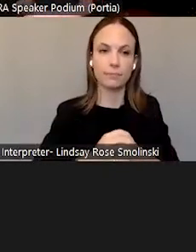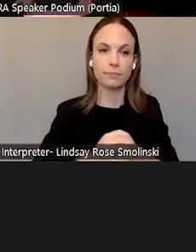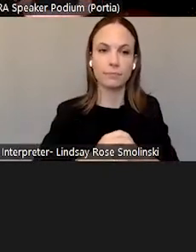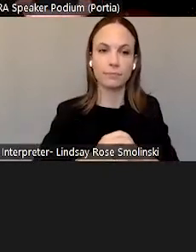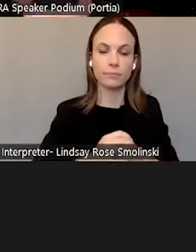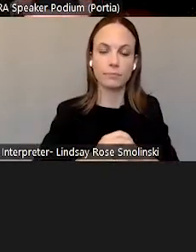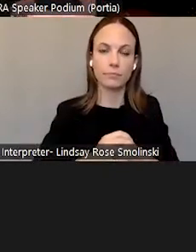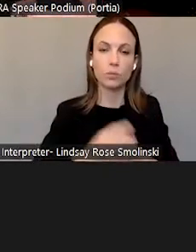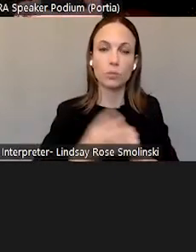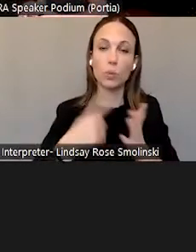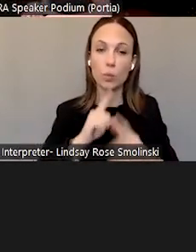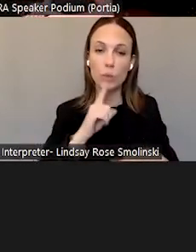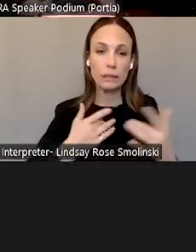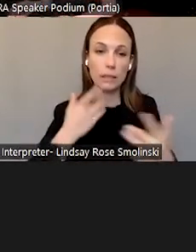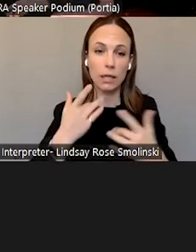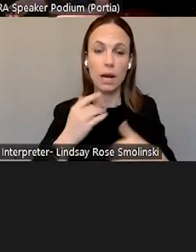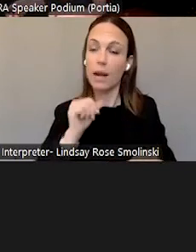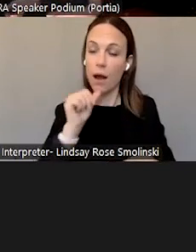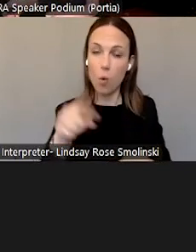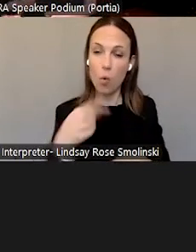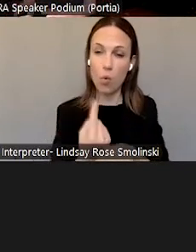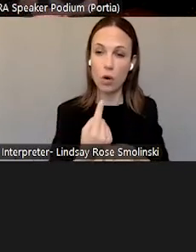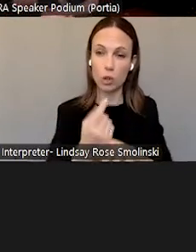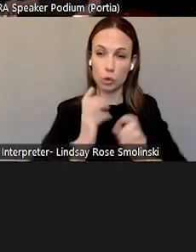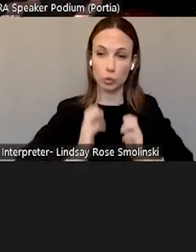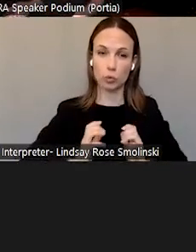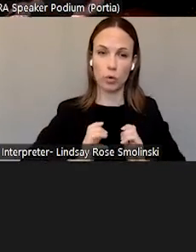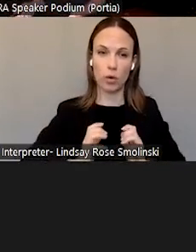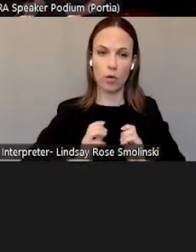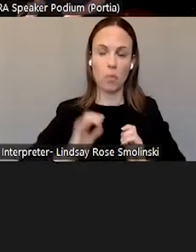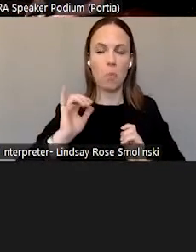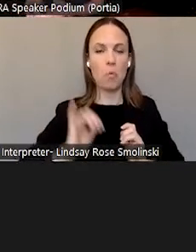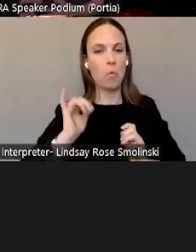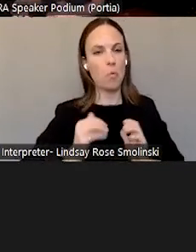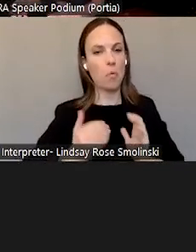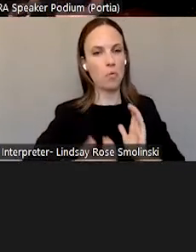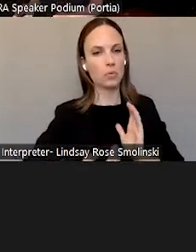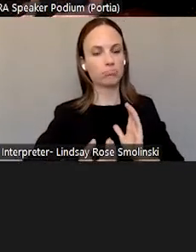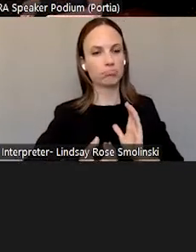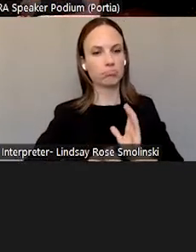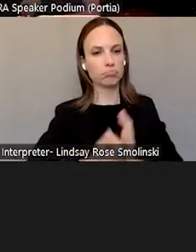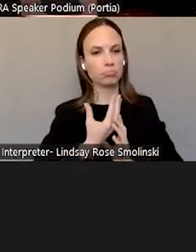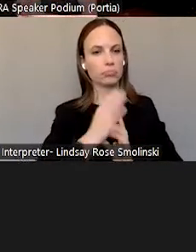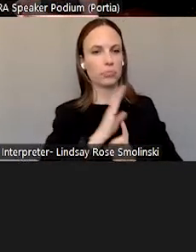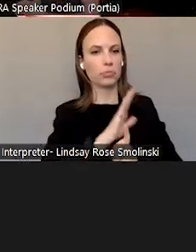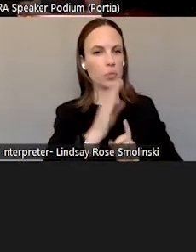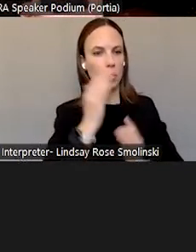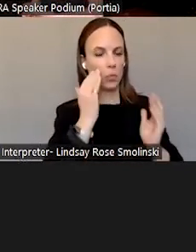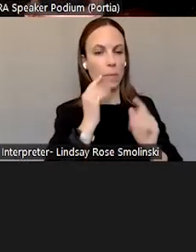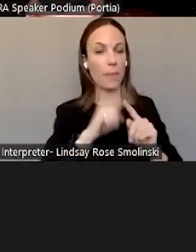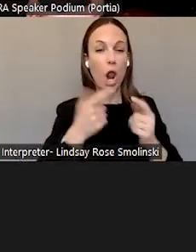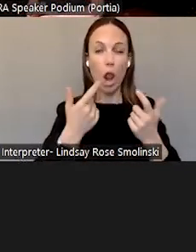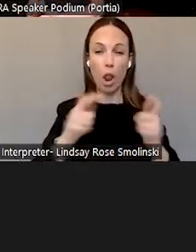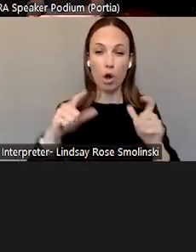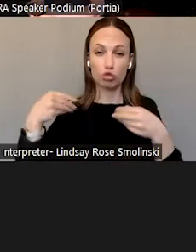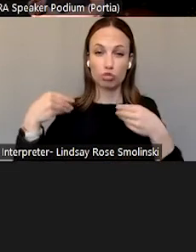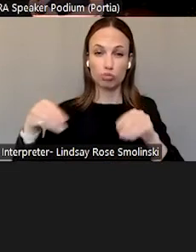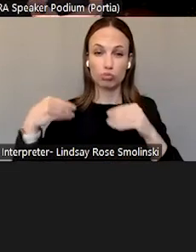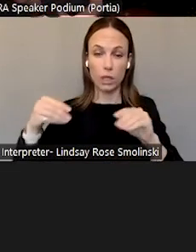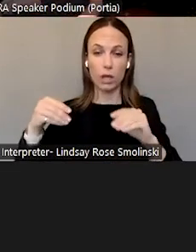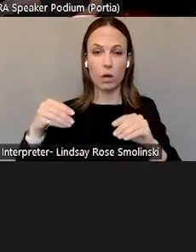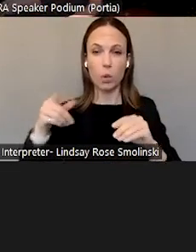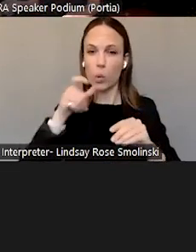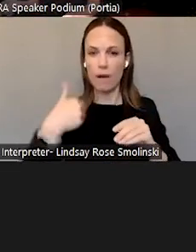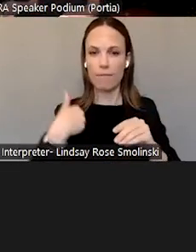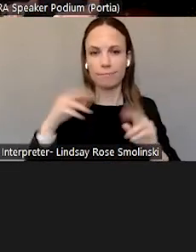And what's really exciting is that not only are consumers sort of growing awareness of this trend, but large retailers who have sort of